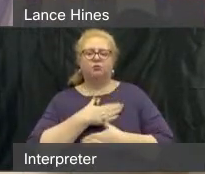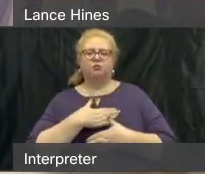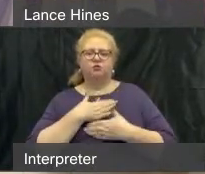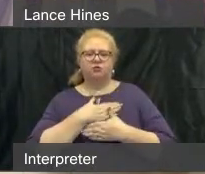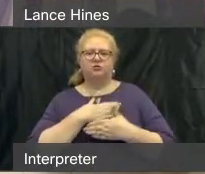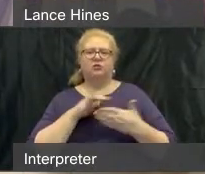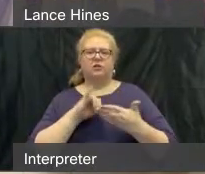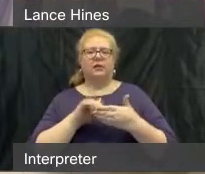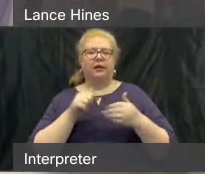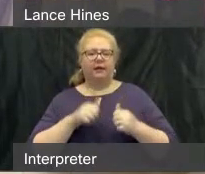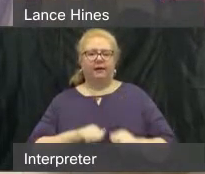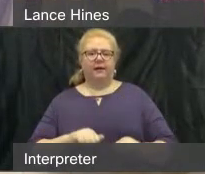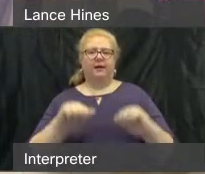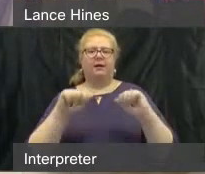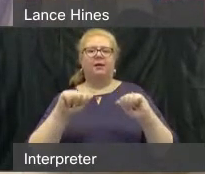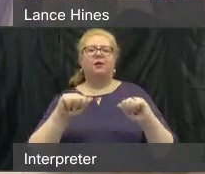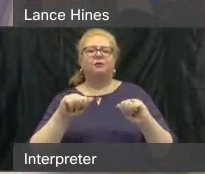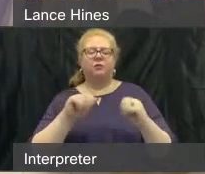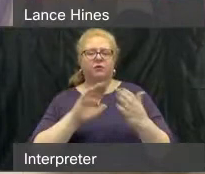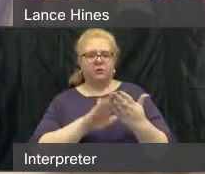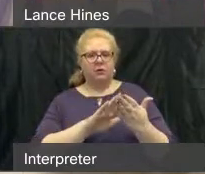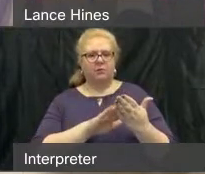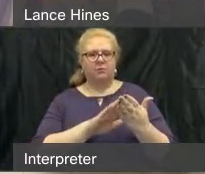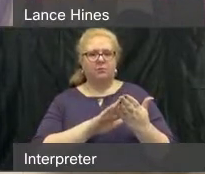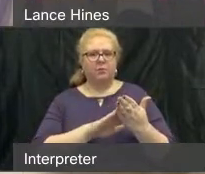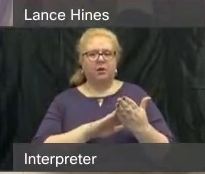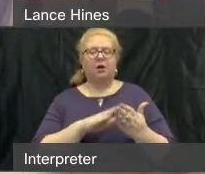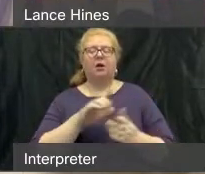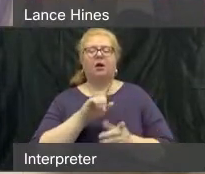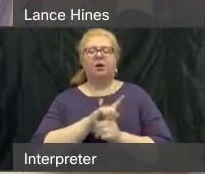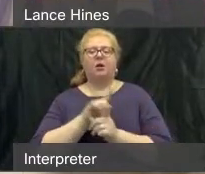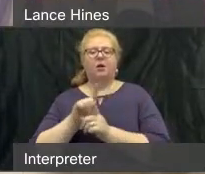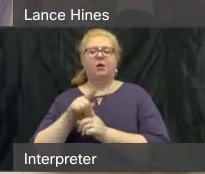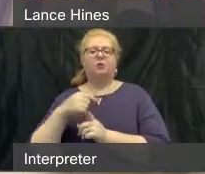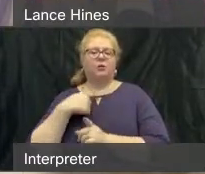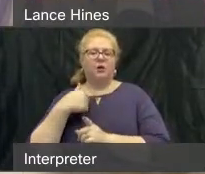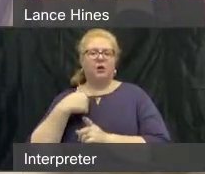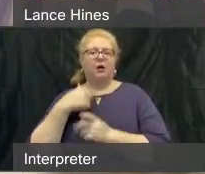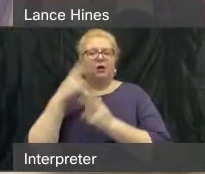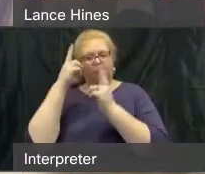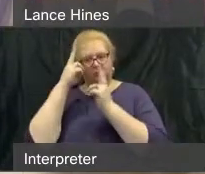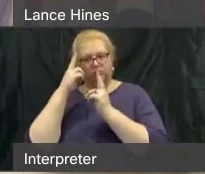it, and I was privileged to attend a